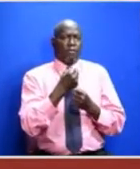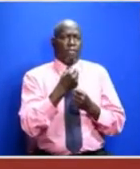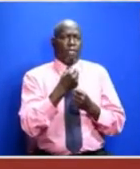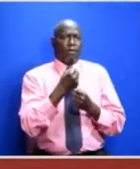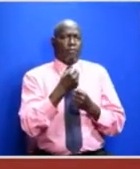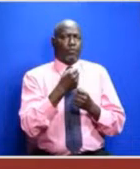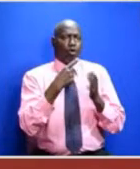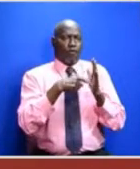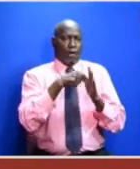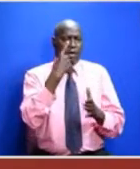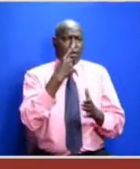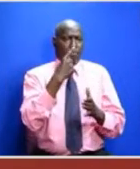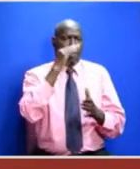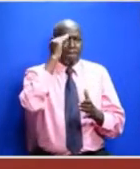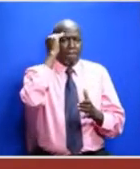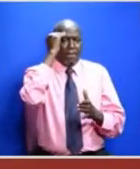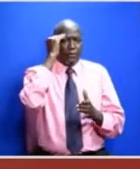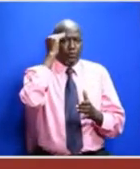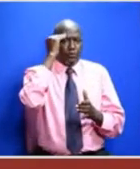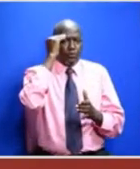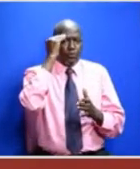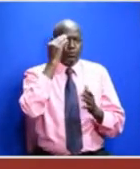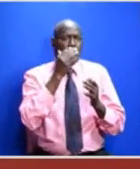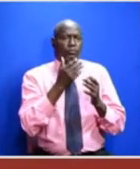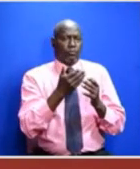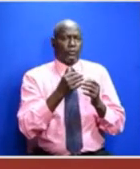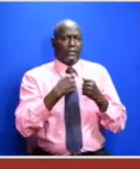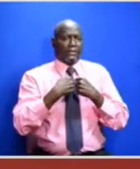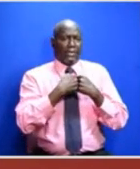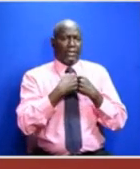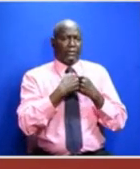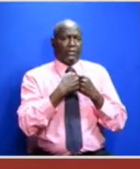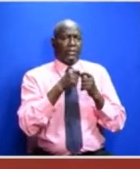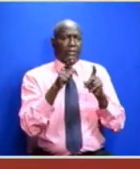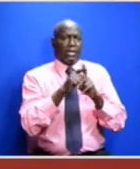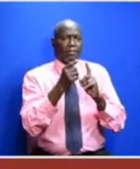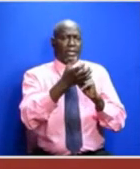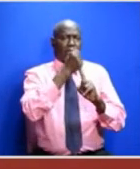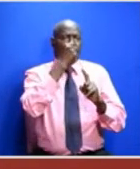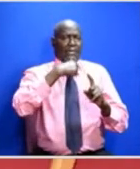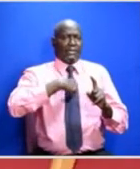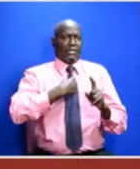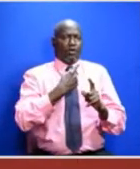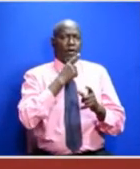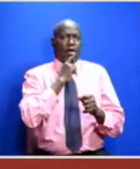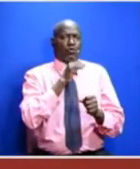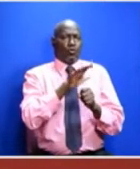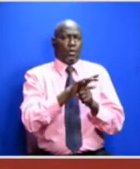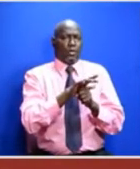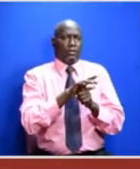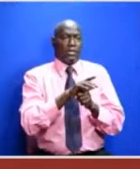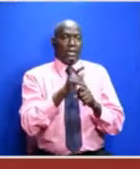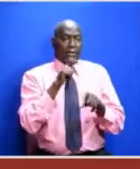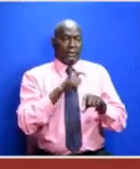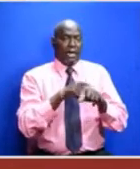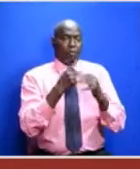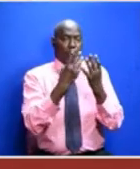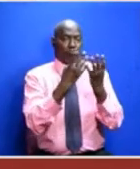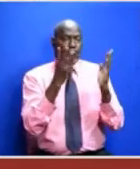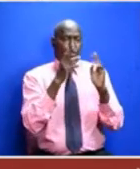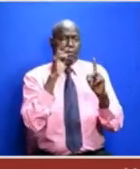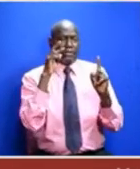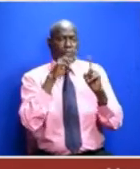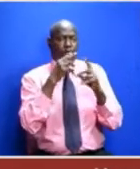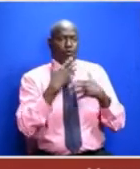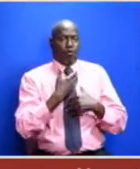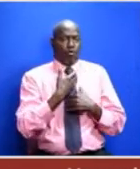mental challenges in their daily lives, as students and cultivating self-assurance. During the panel discussions, perspectives